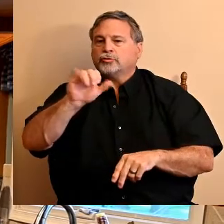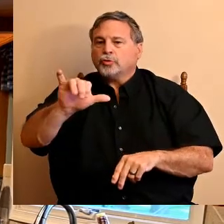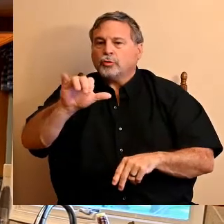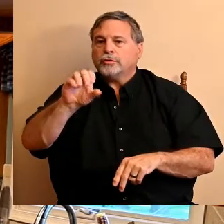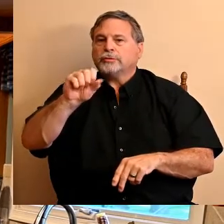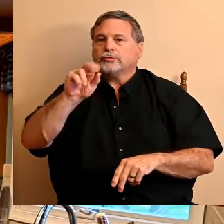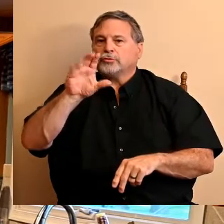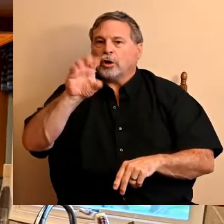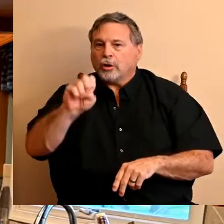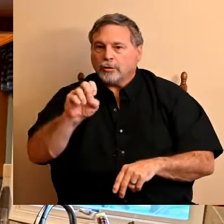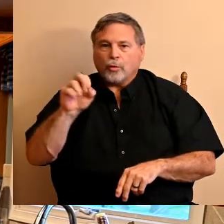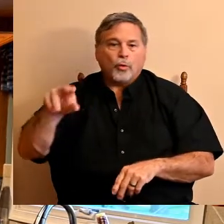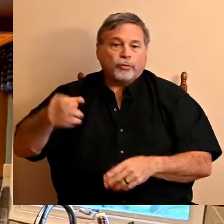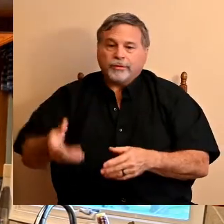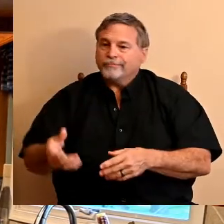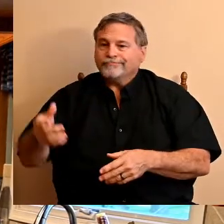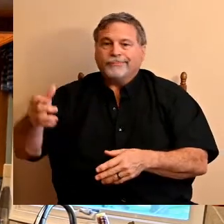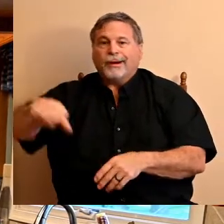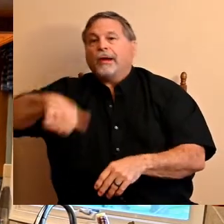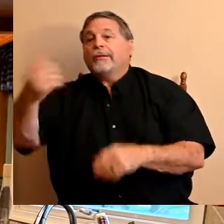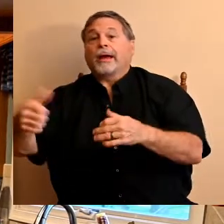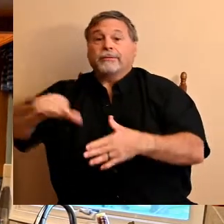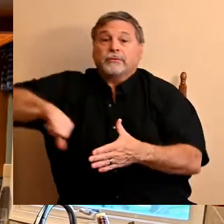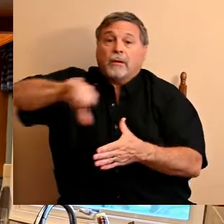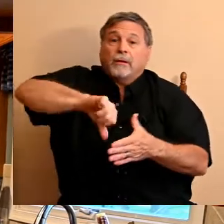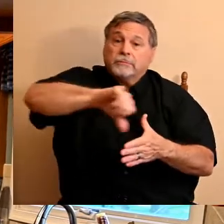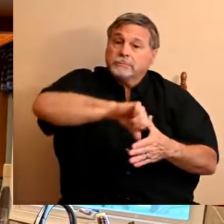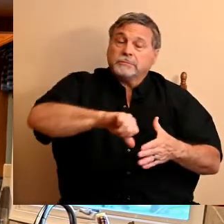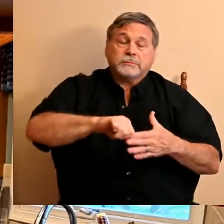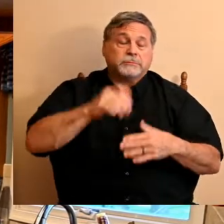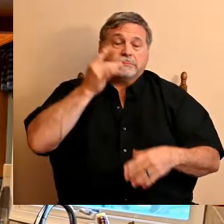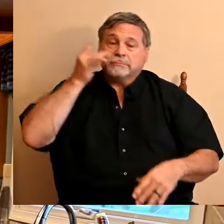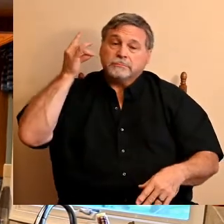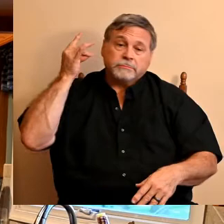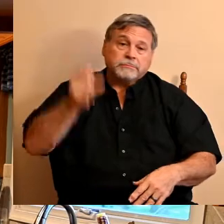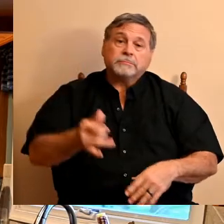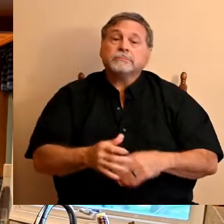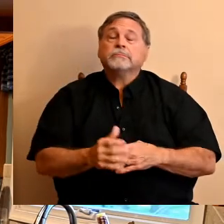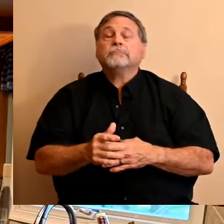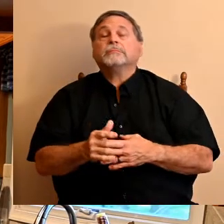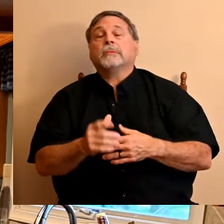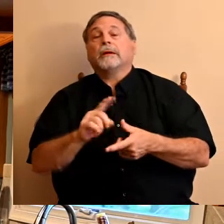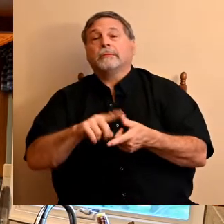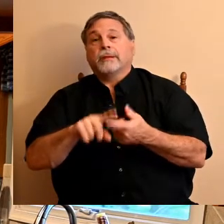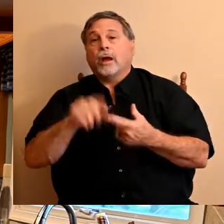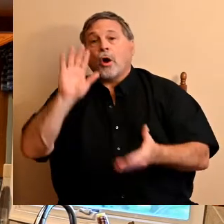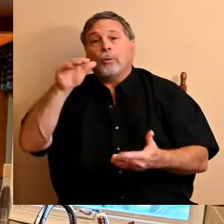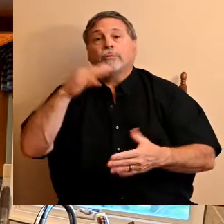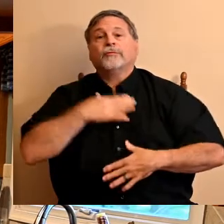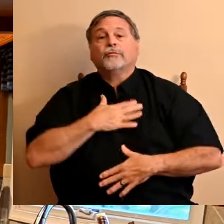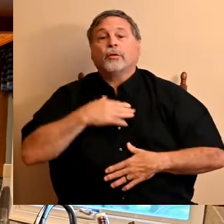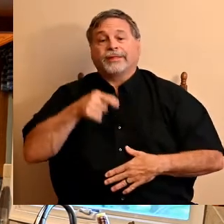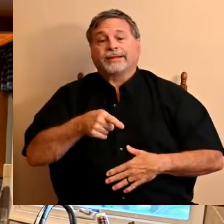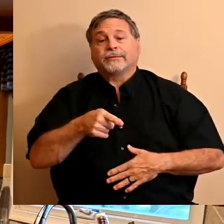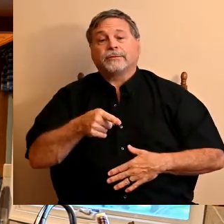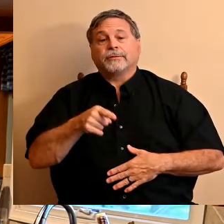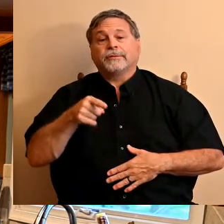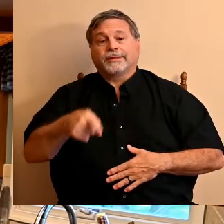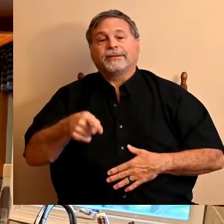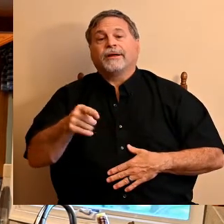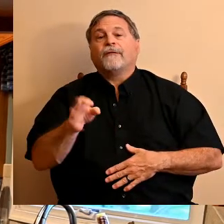use some dipping sauces. It'll make it a wonderful flavor, and I hope you enjoy this. So this is fresh